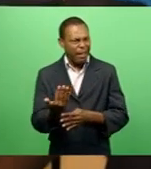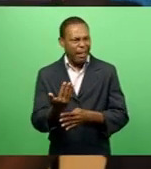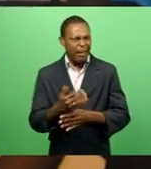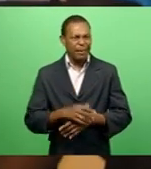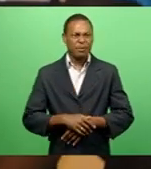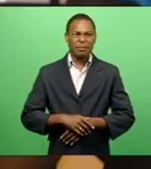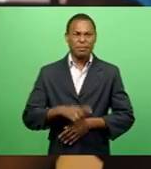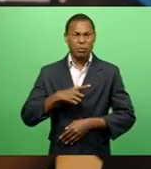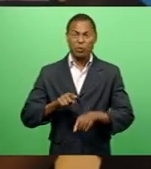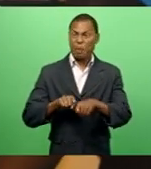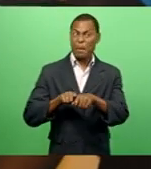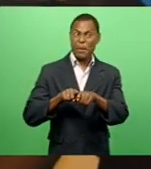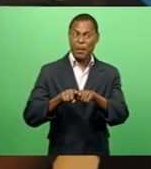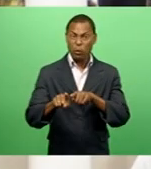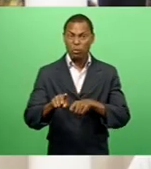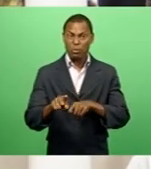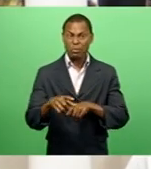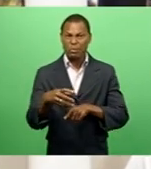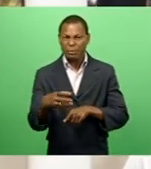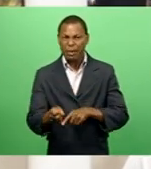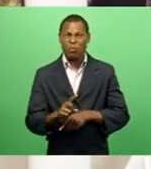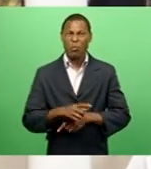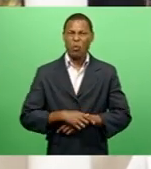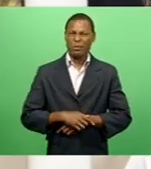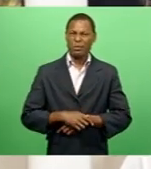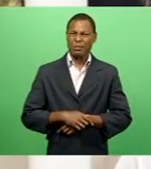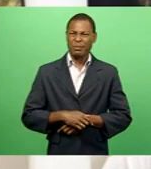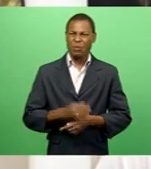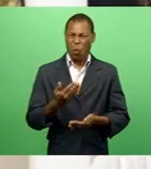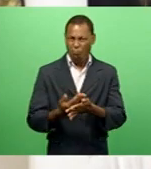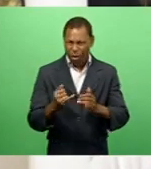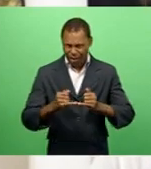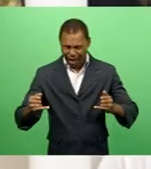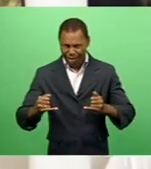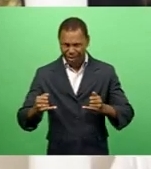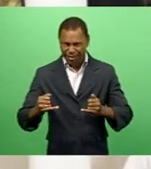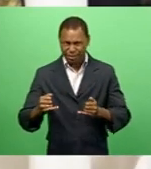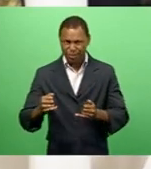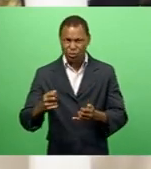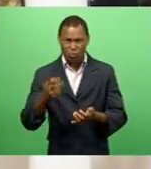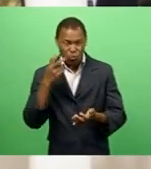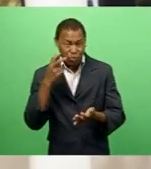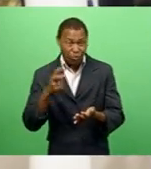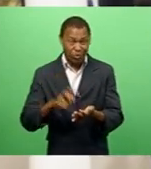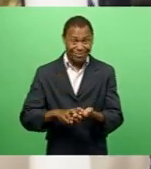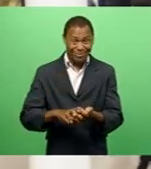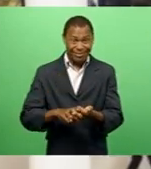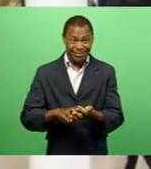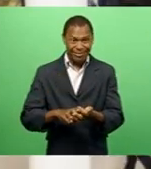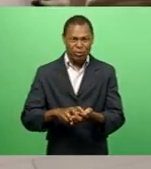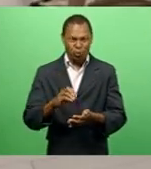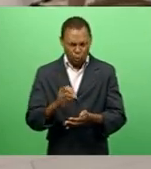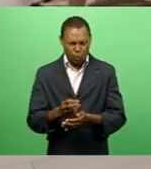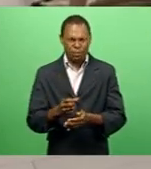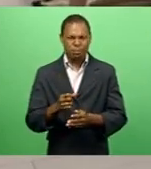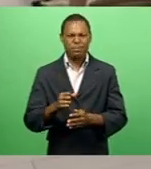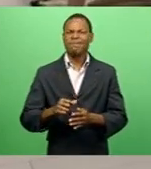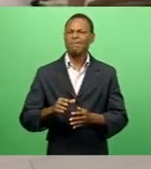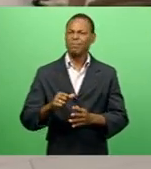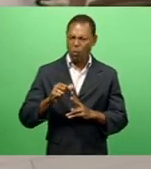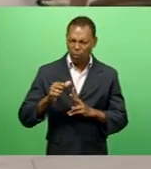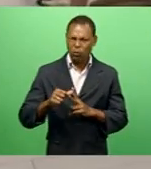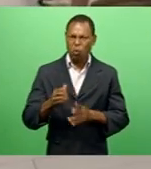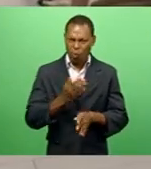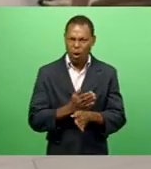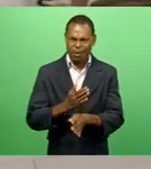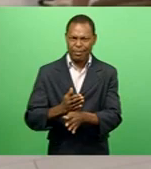this digital online registration that we've got. We want to make sure that actually that also works. Dr.